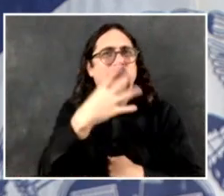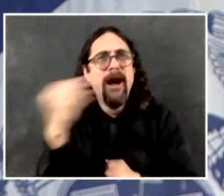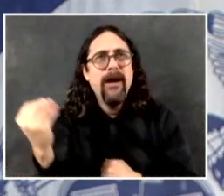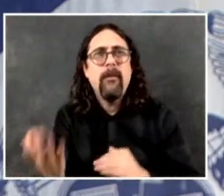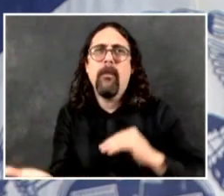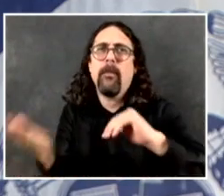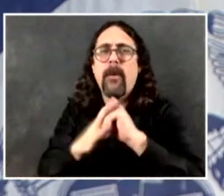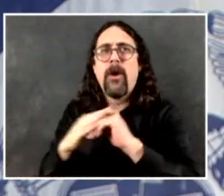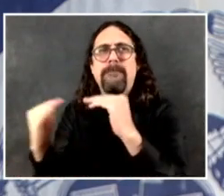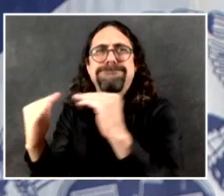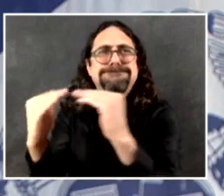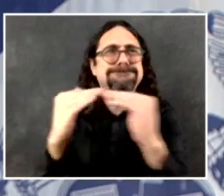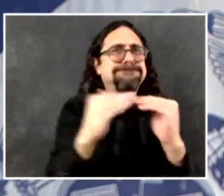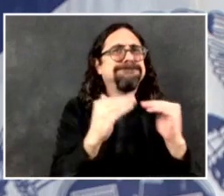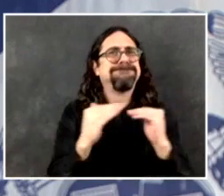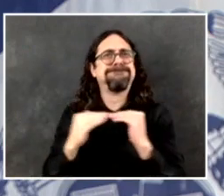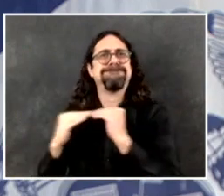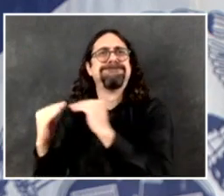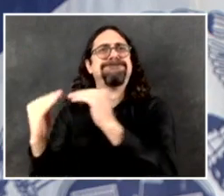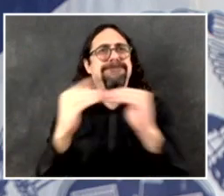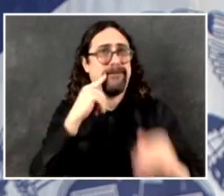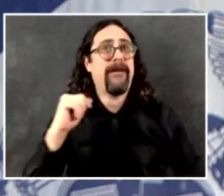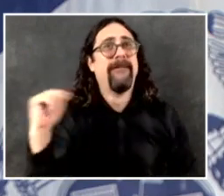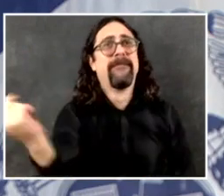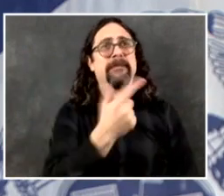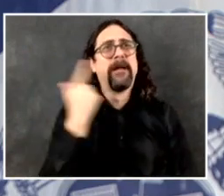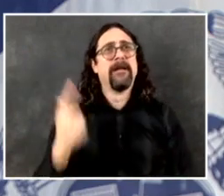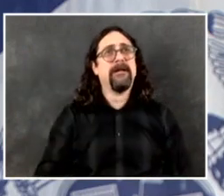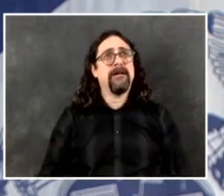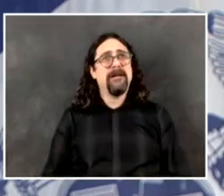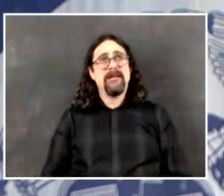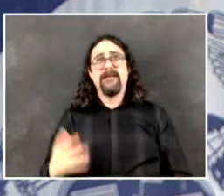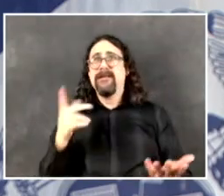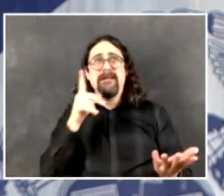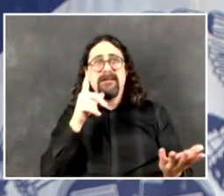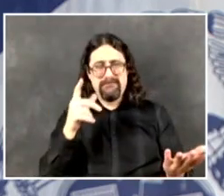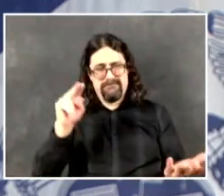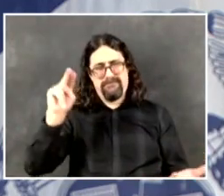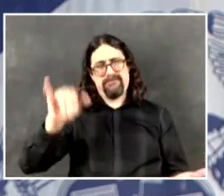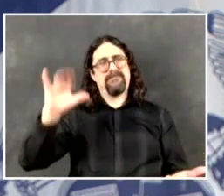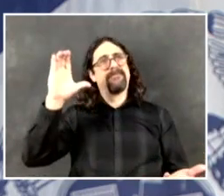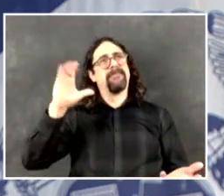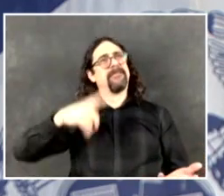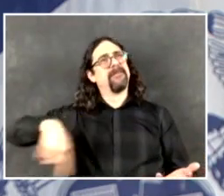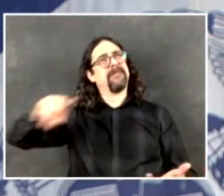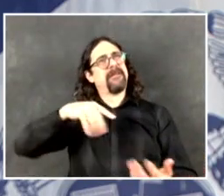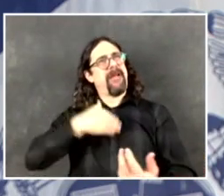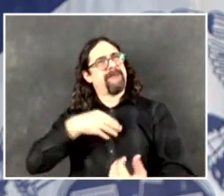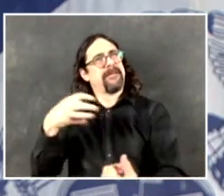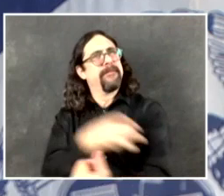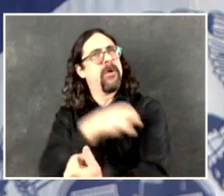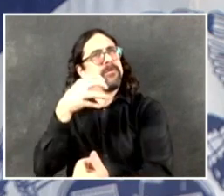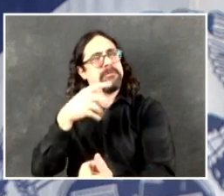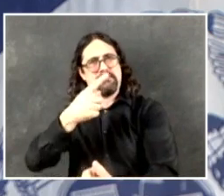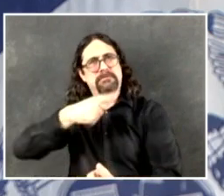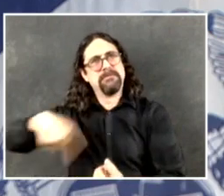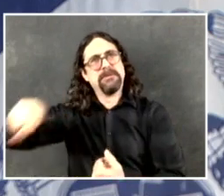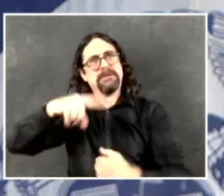New Yorkers know in our hearts, but we don't give up. It's in our DNA. We don't give